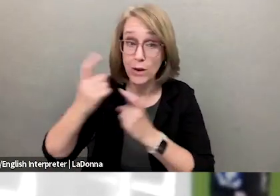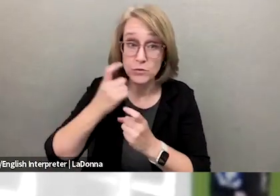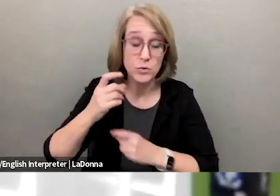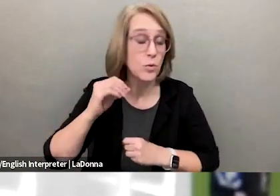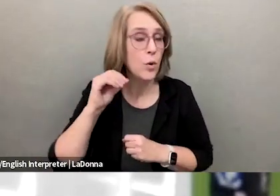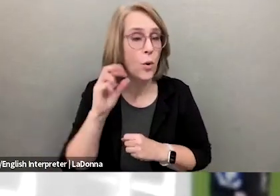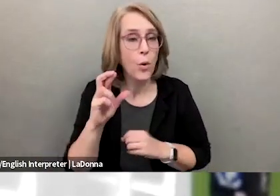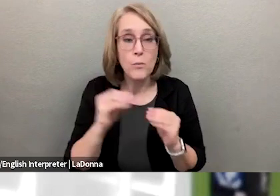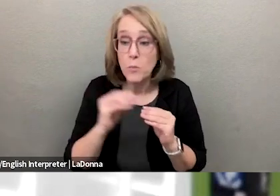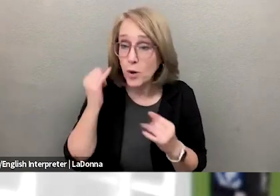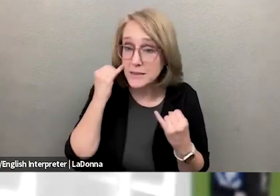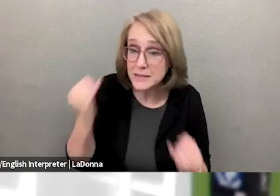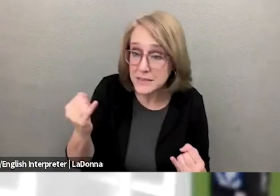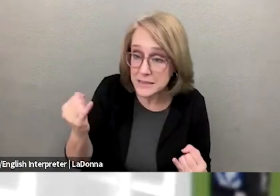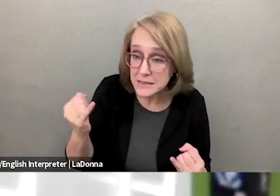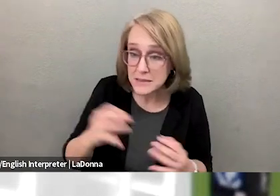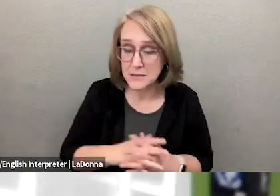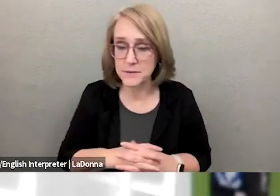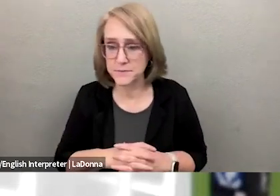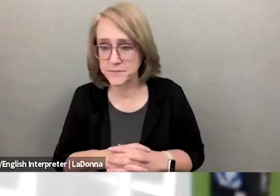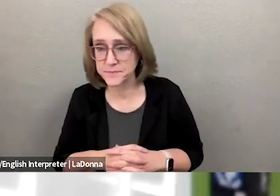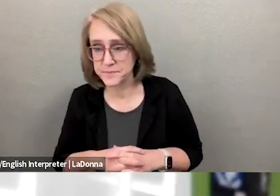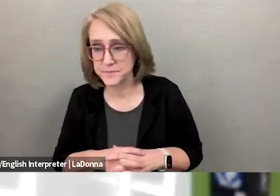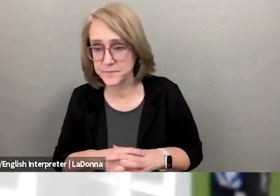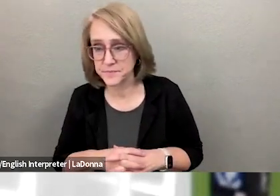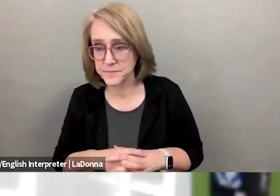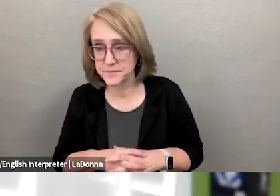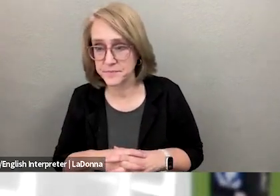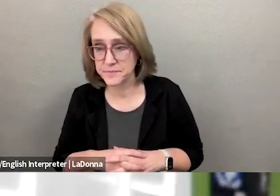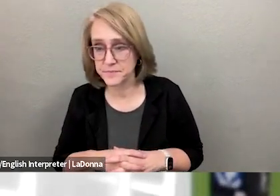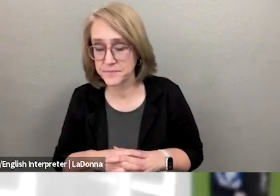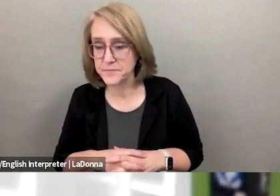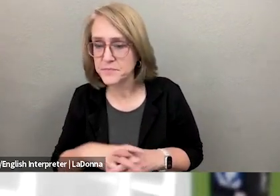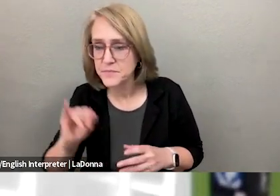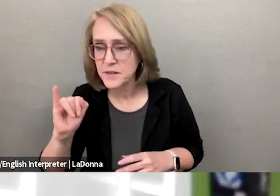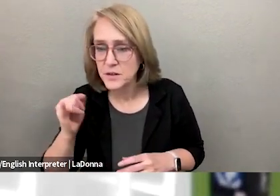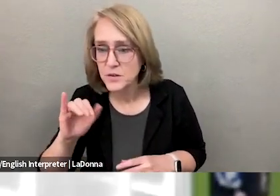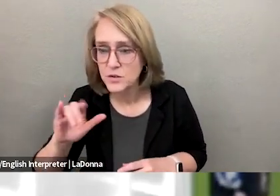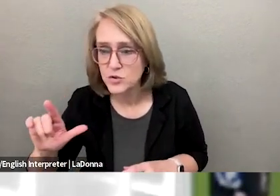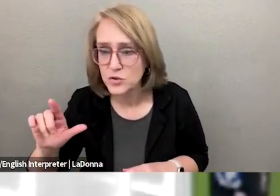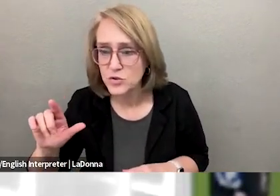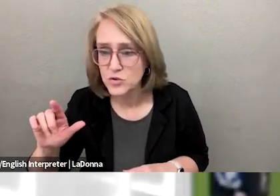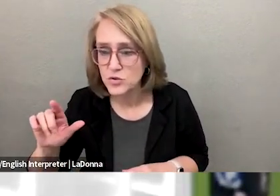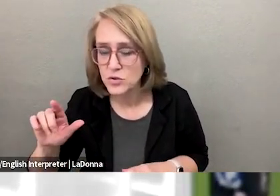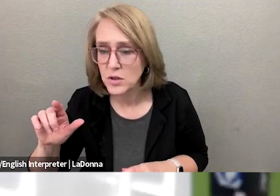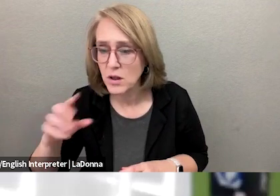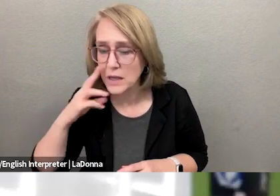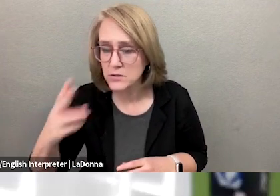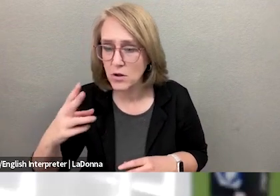particular? Jill Kagan, I saw, was throwing out some, obviously Nashby.